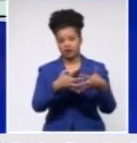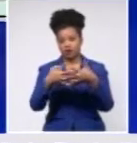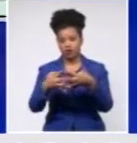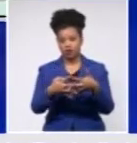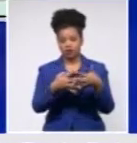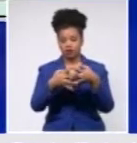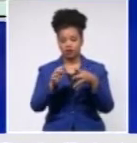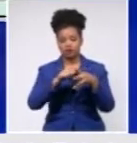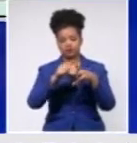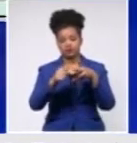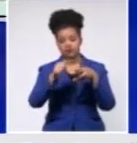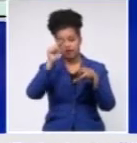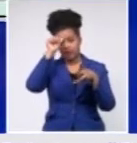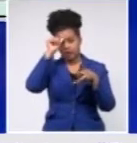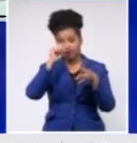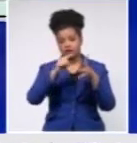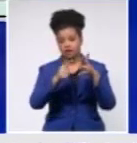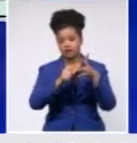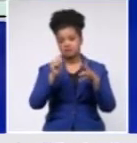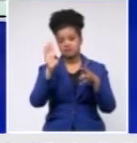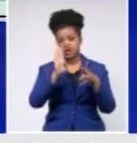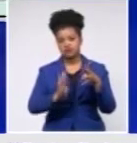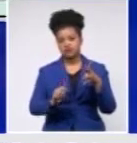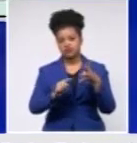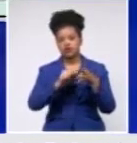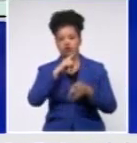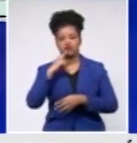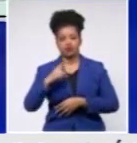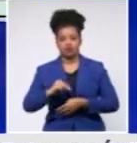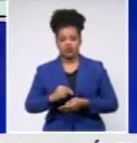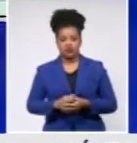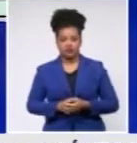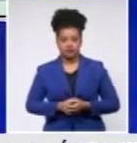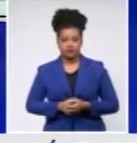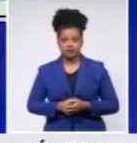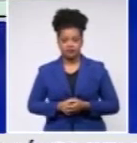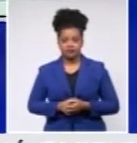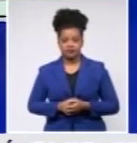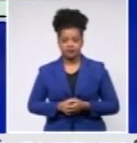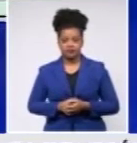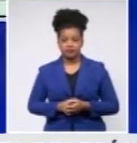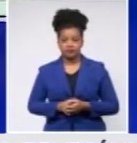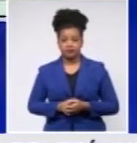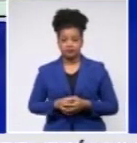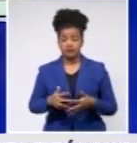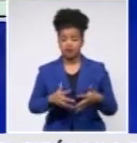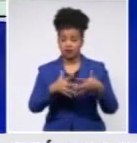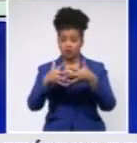7,033,430 confirmed cases. India has